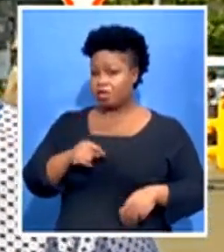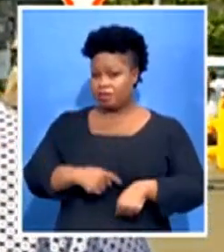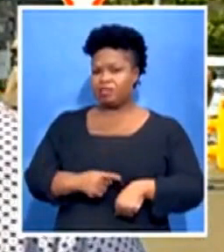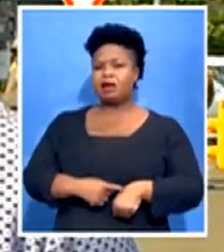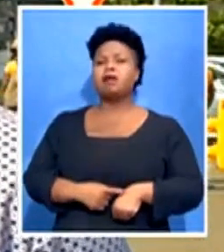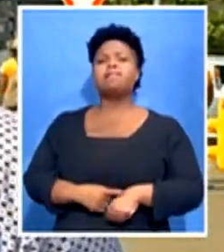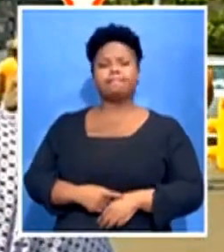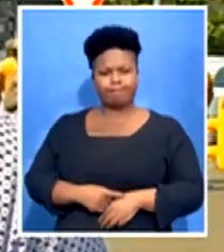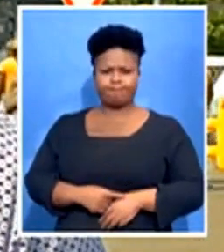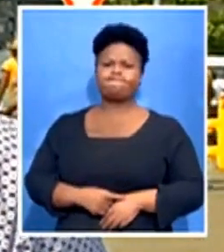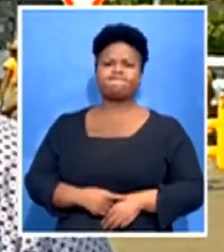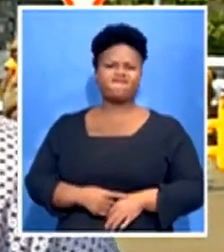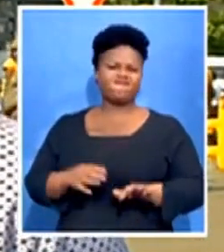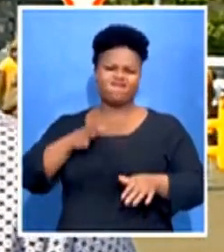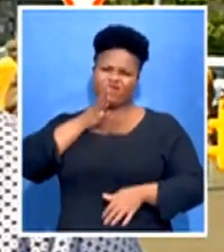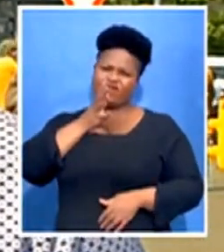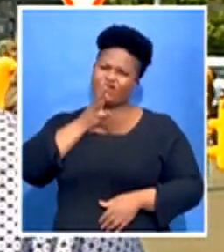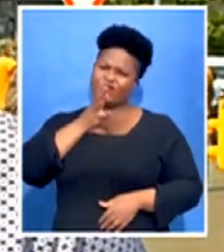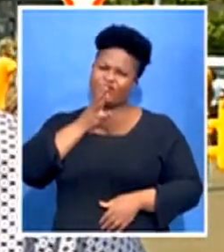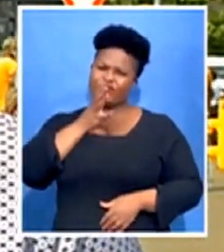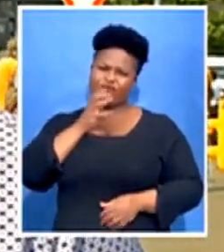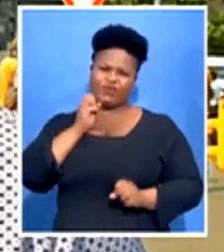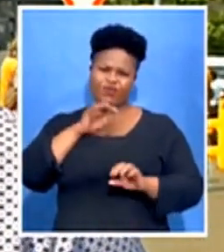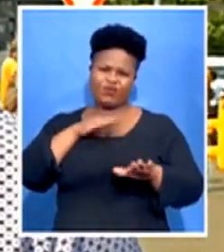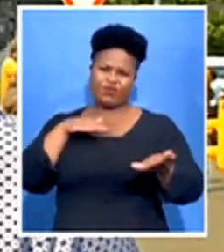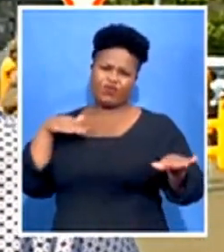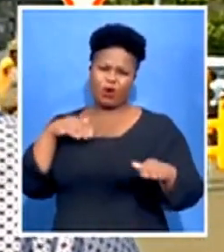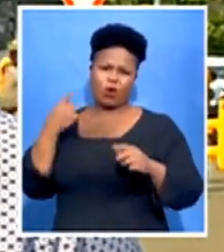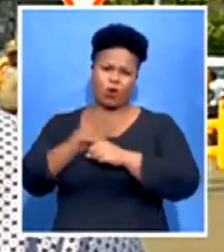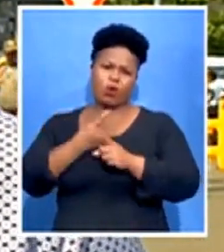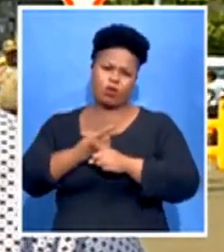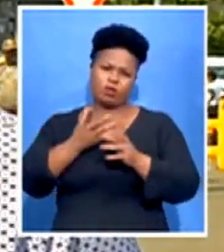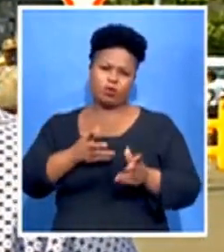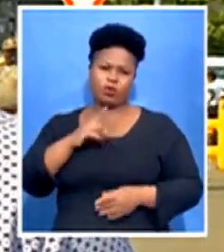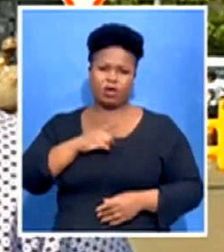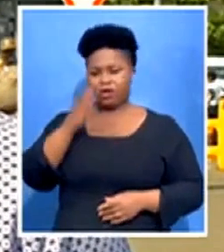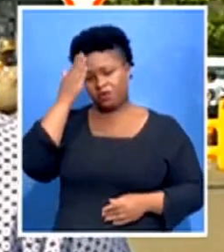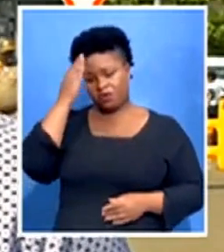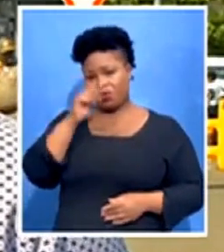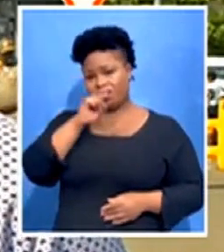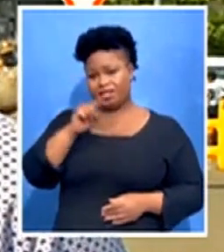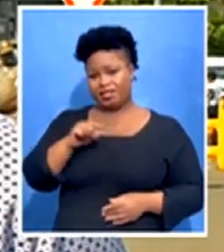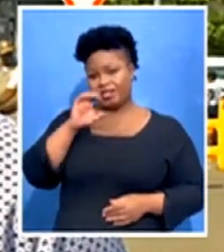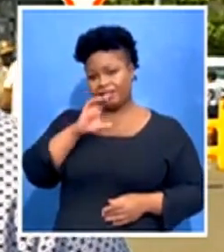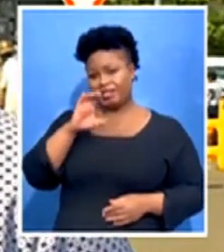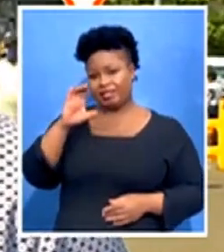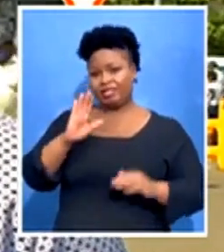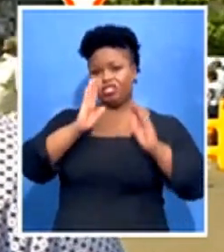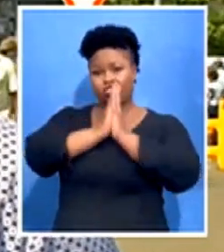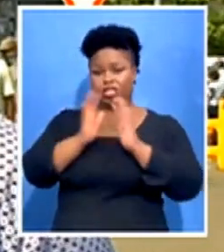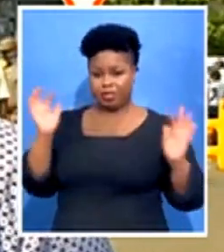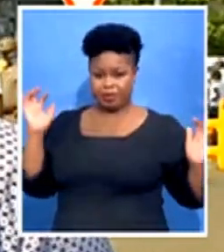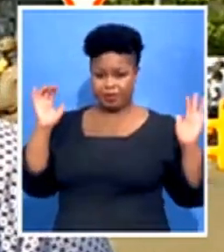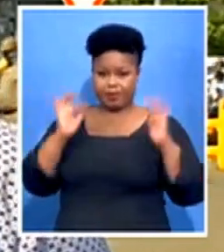especially when you know that ZCC churches will be gathering for their Easter pilgrimage. But this